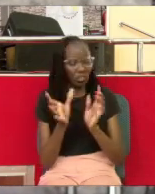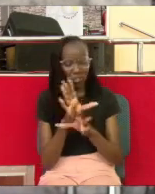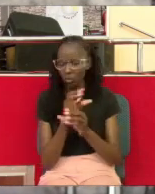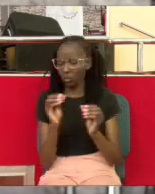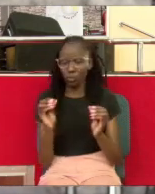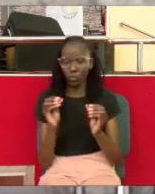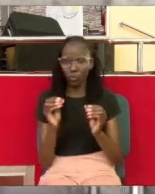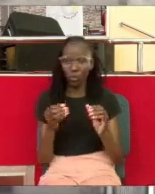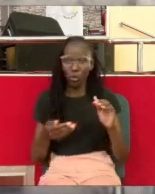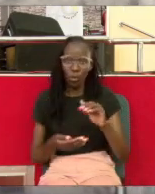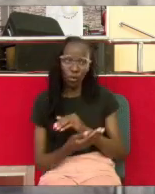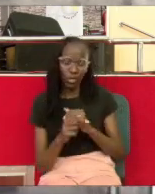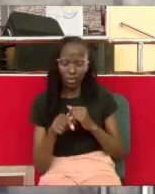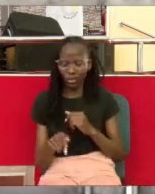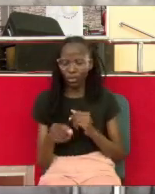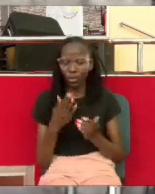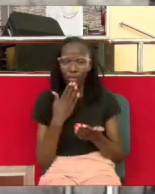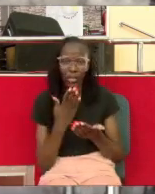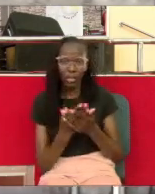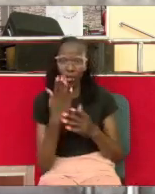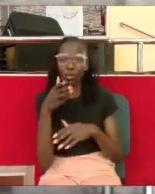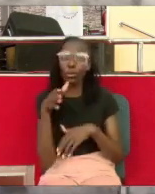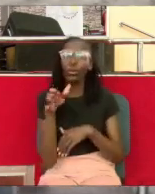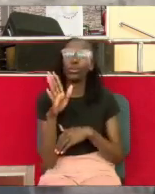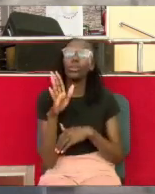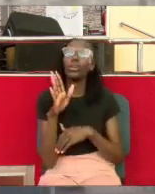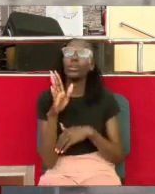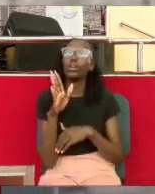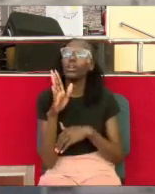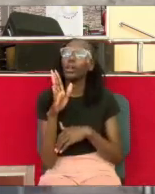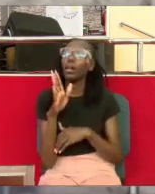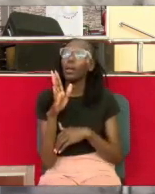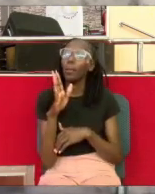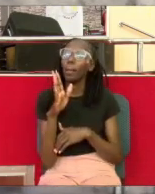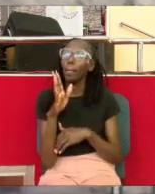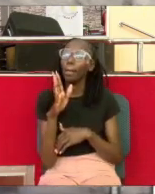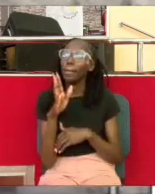This morning we thank God for the opportunity to come to us.